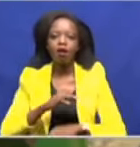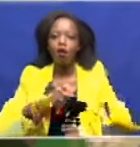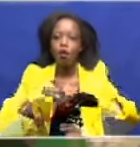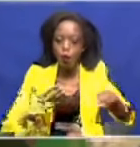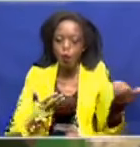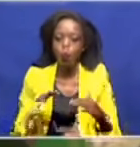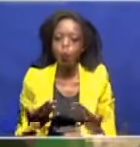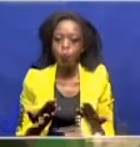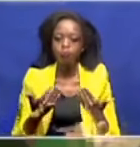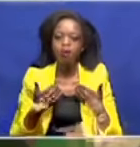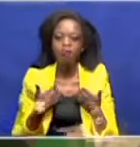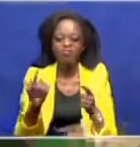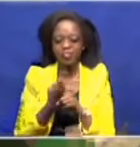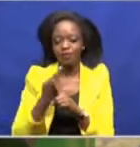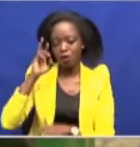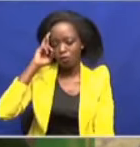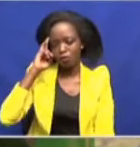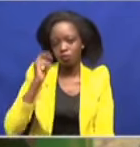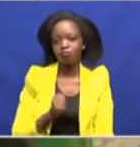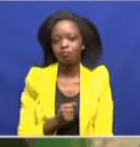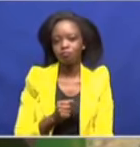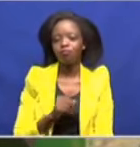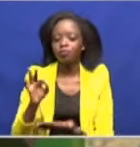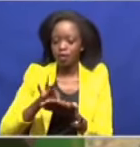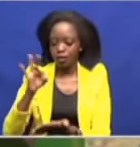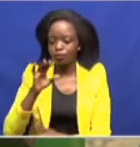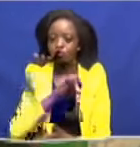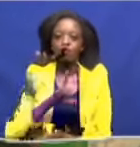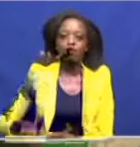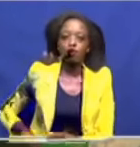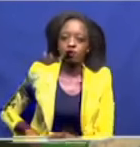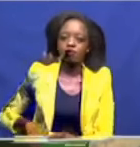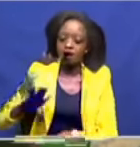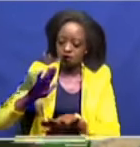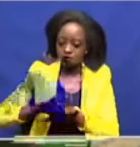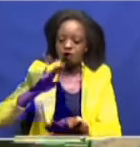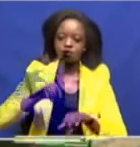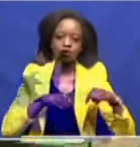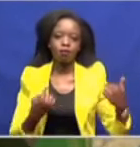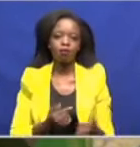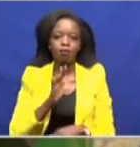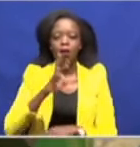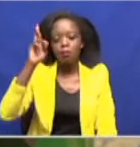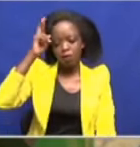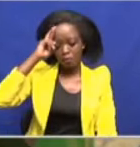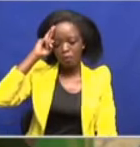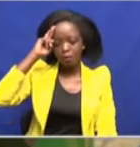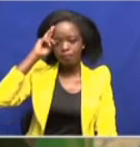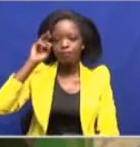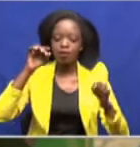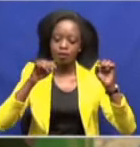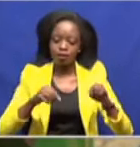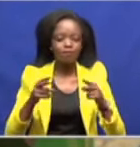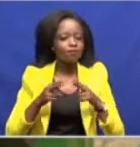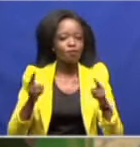are giving excuses. May the Spirit of the Lord touch your hearts, and remember that this is a